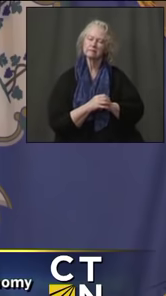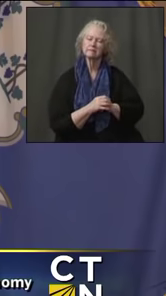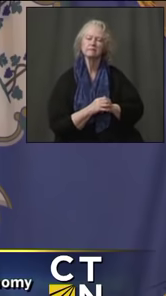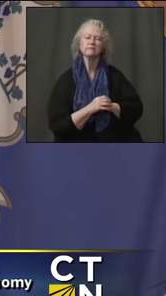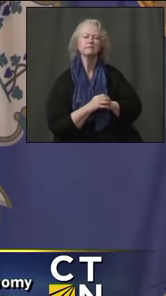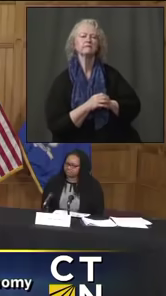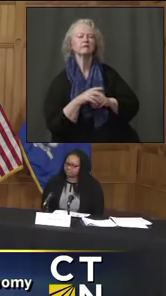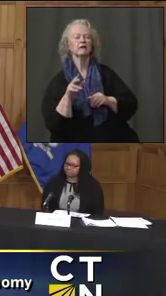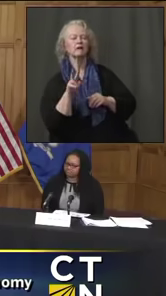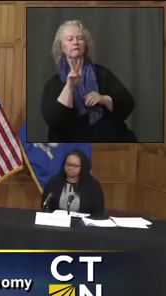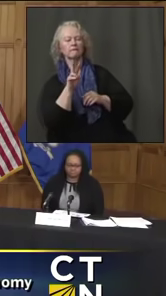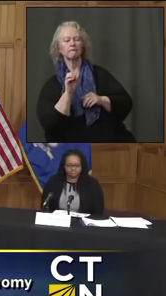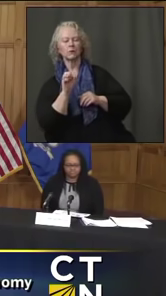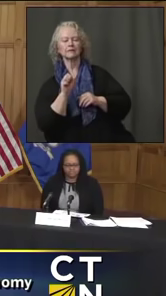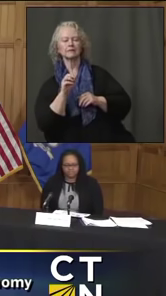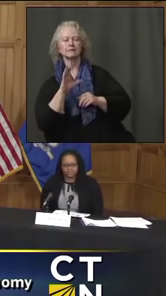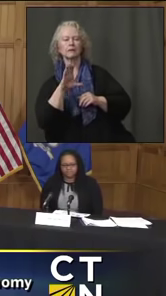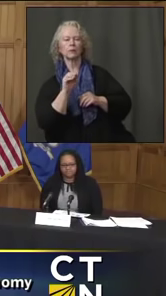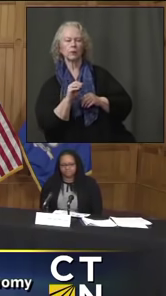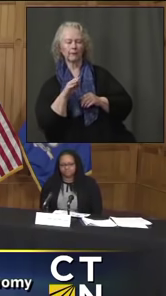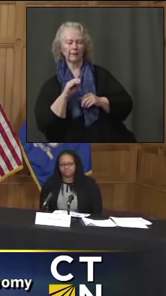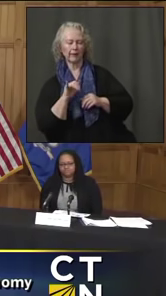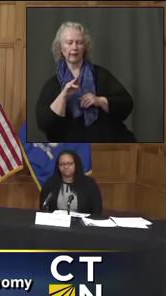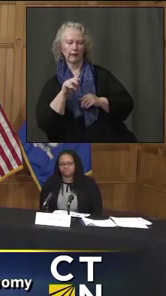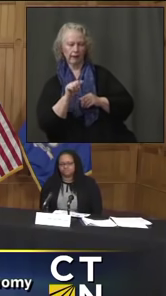Boceto Media.